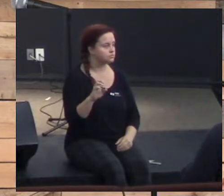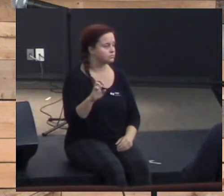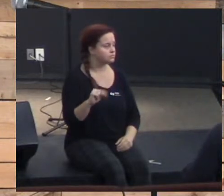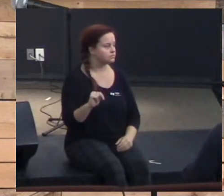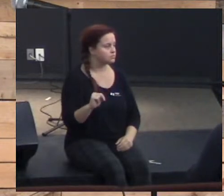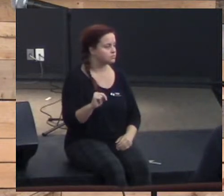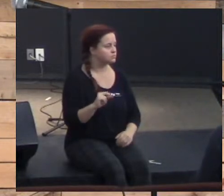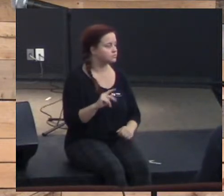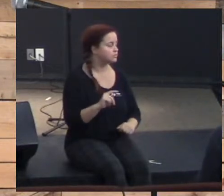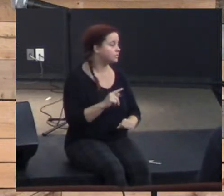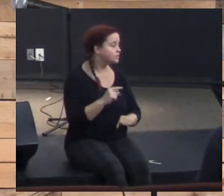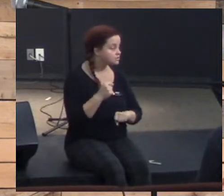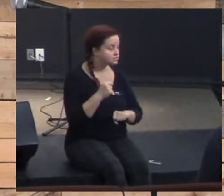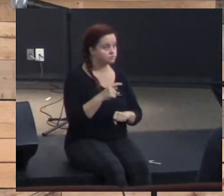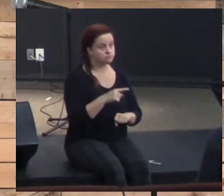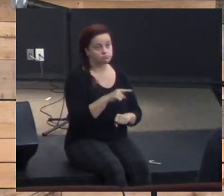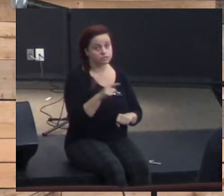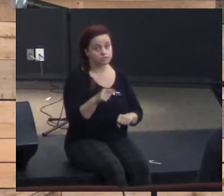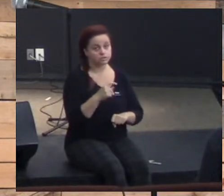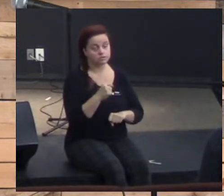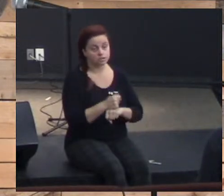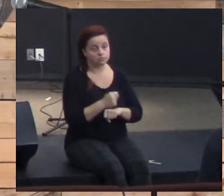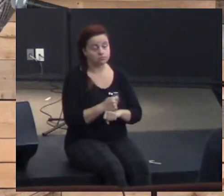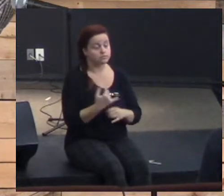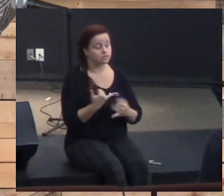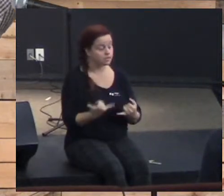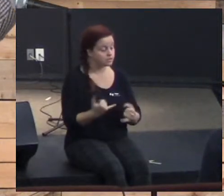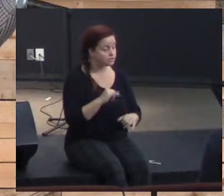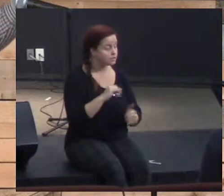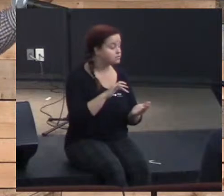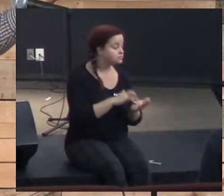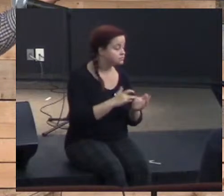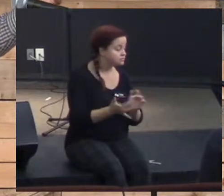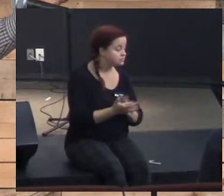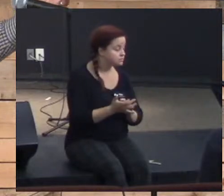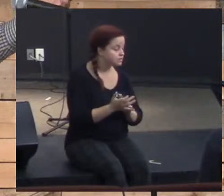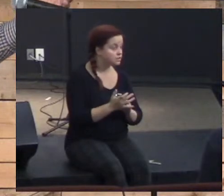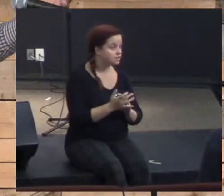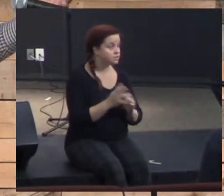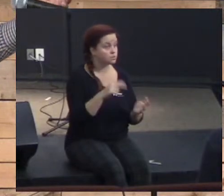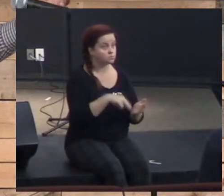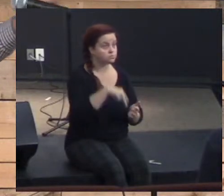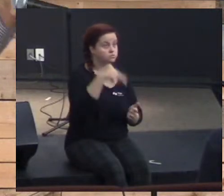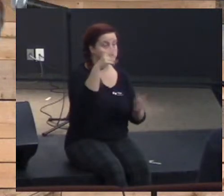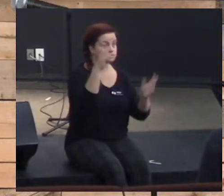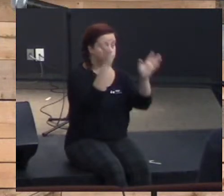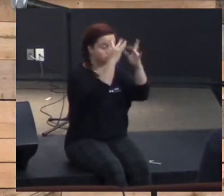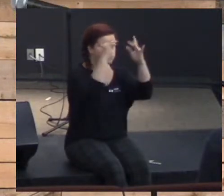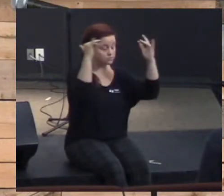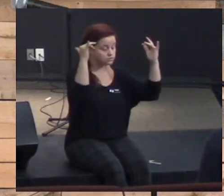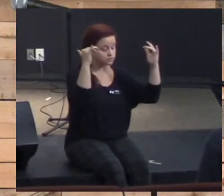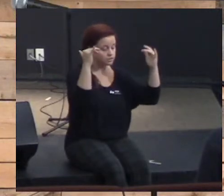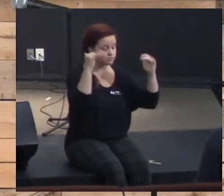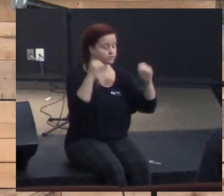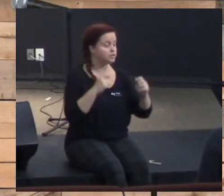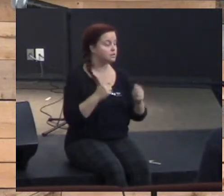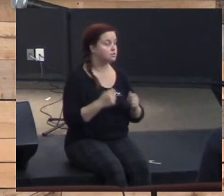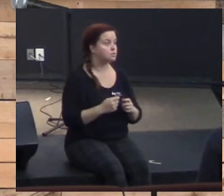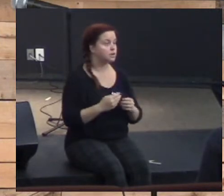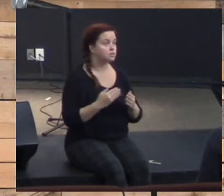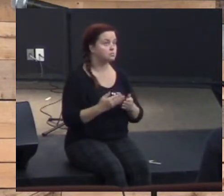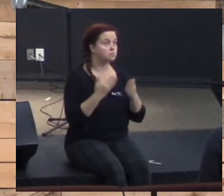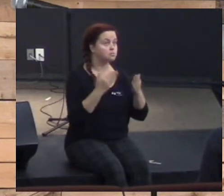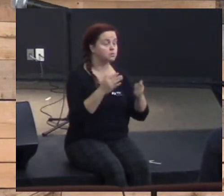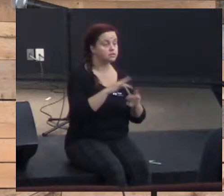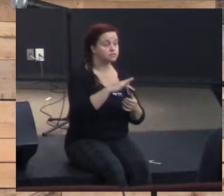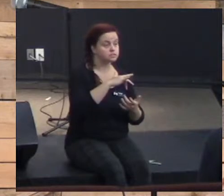temple. And now Jesus, after ascending to heaven, brought the Spirit to live where? You are the